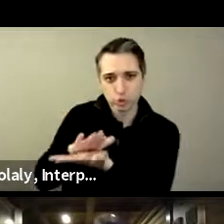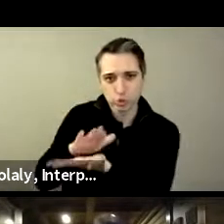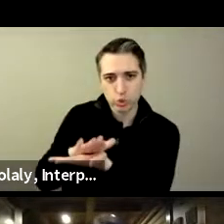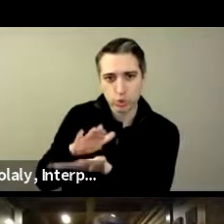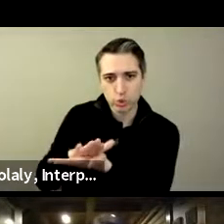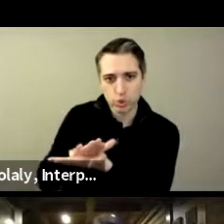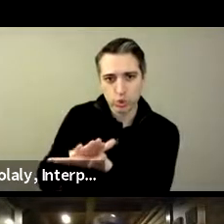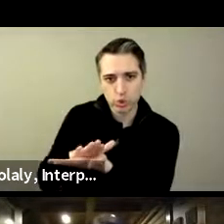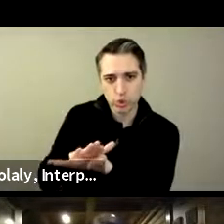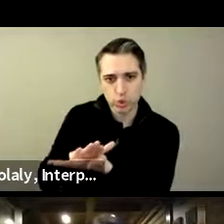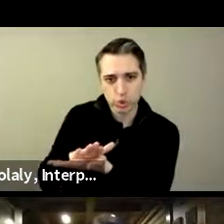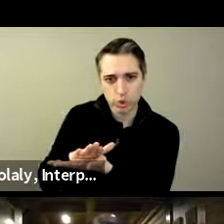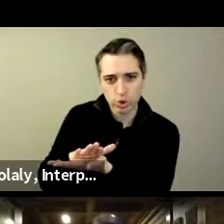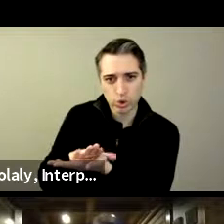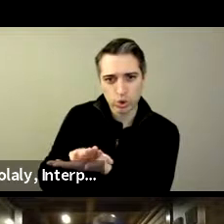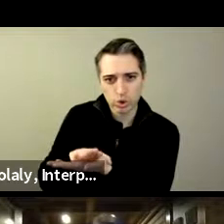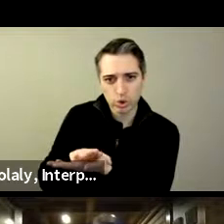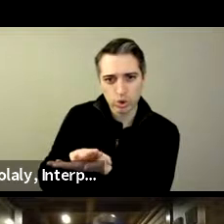changes in